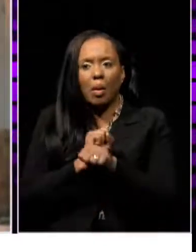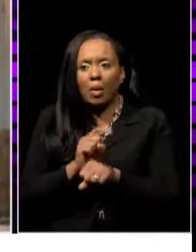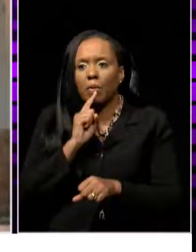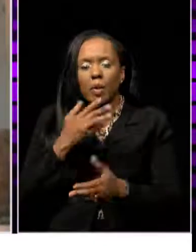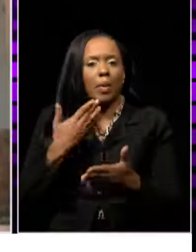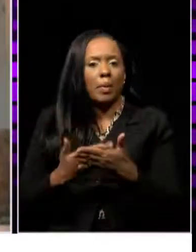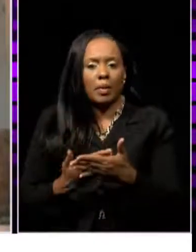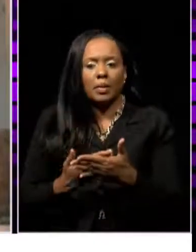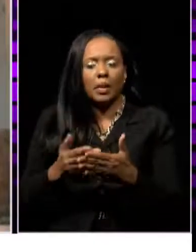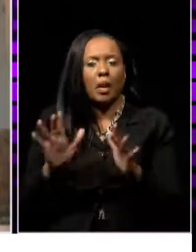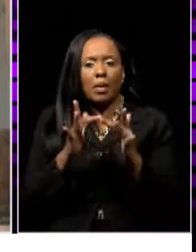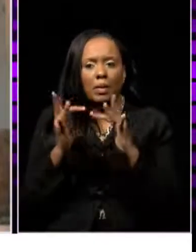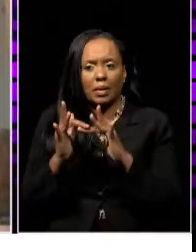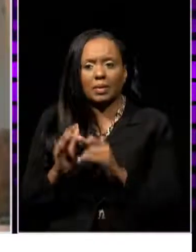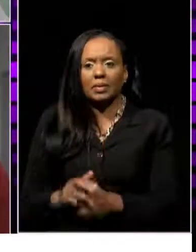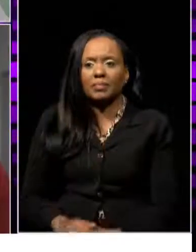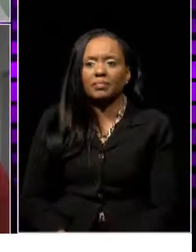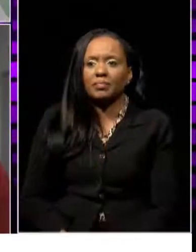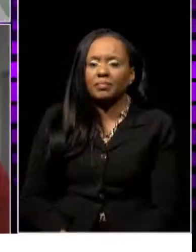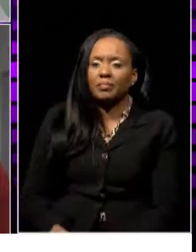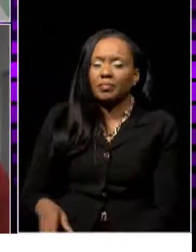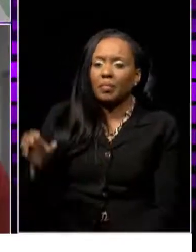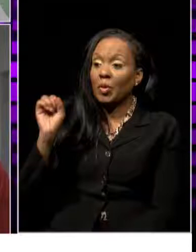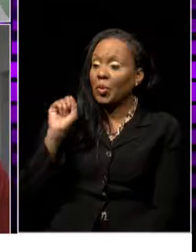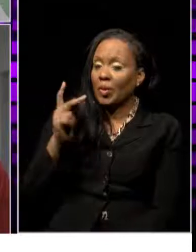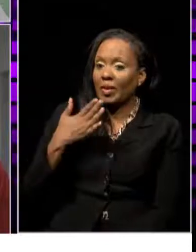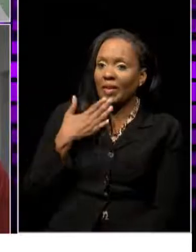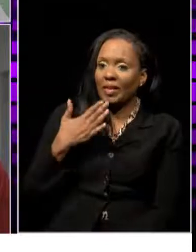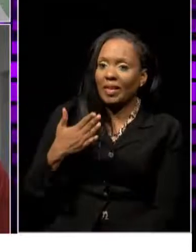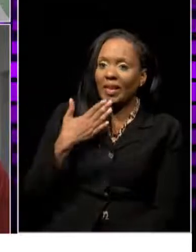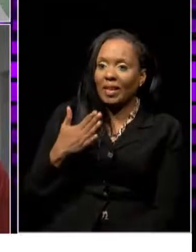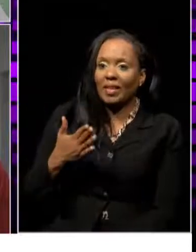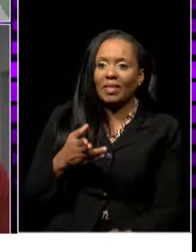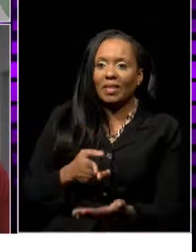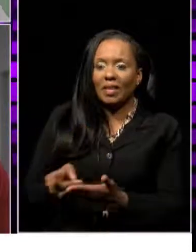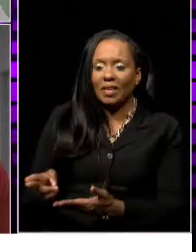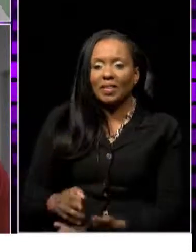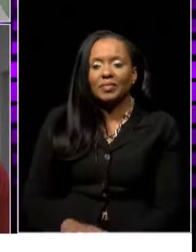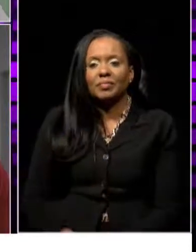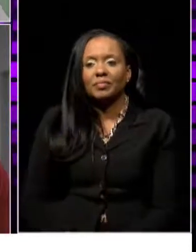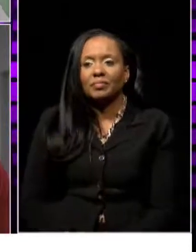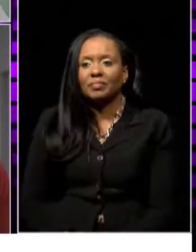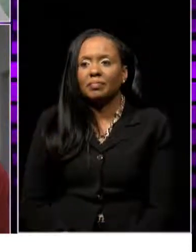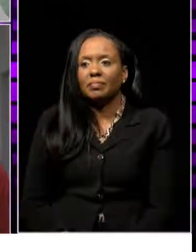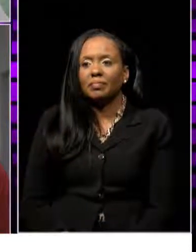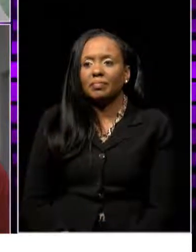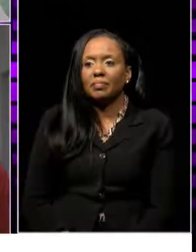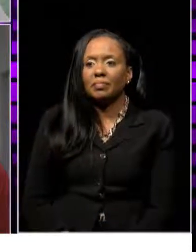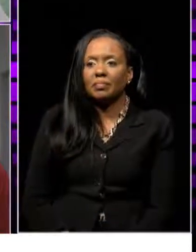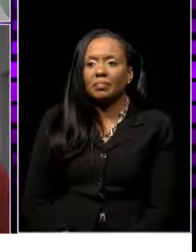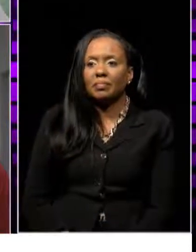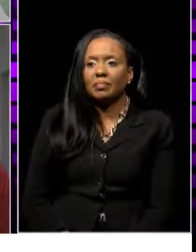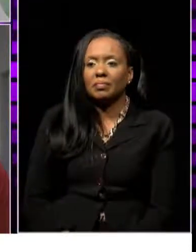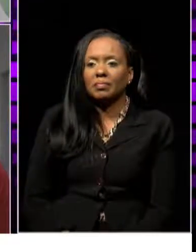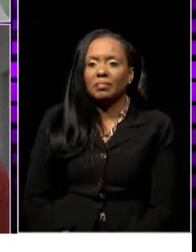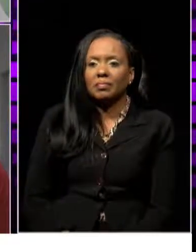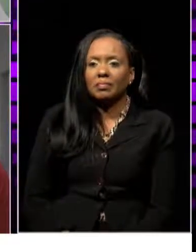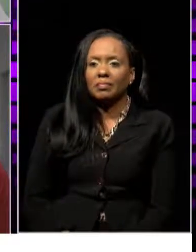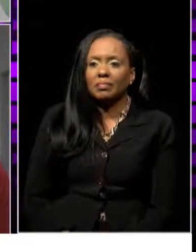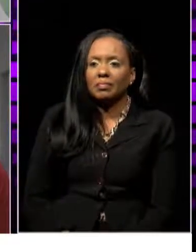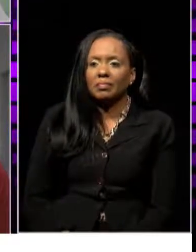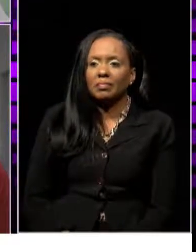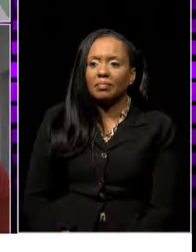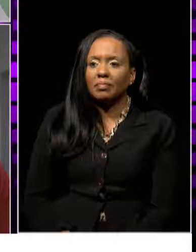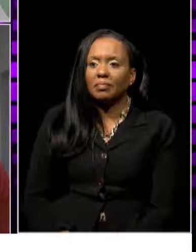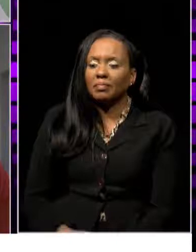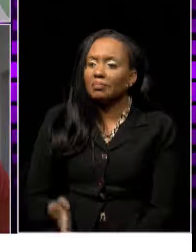the truth. All right. Thank you so much for the honesty. Mr. Hoy, please, Ms. Fergus. Before you